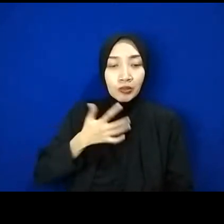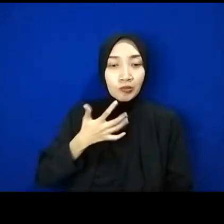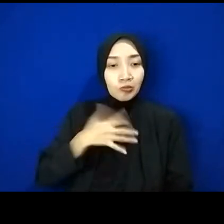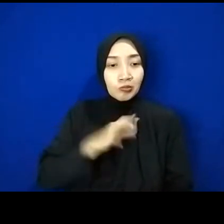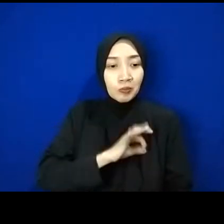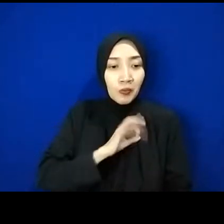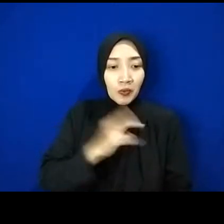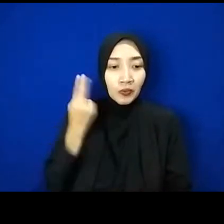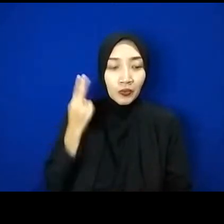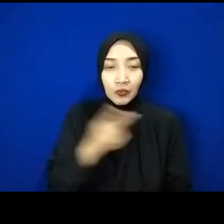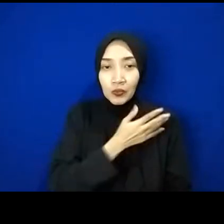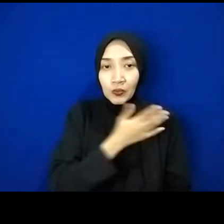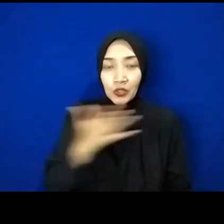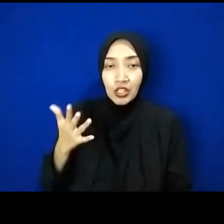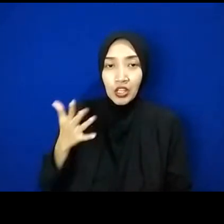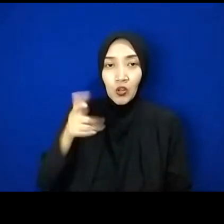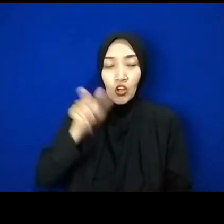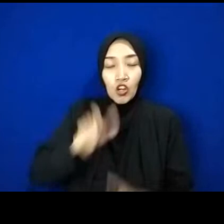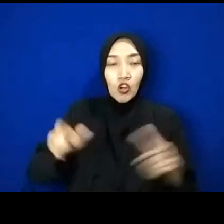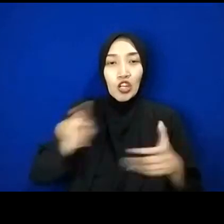we also include this the